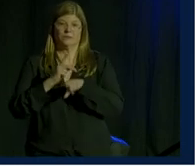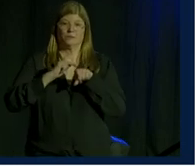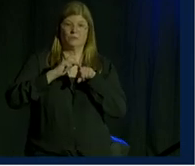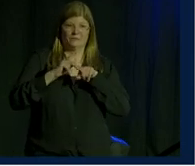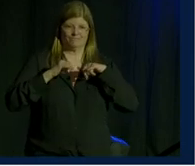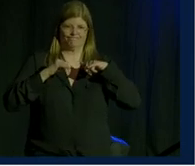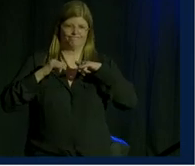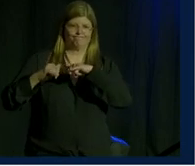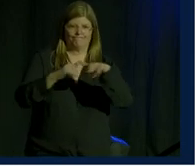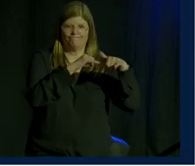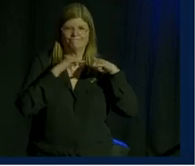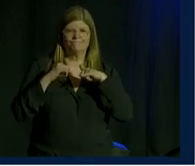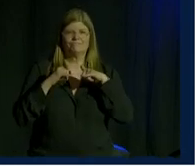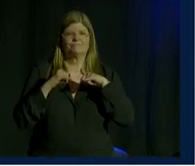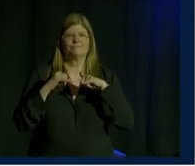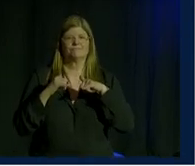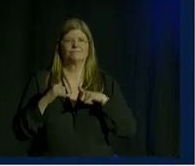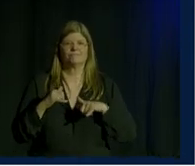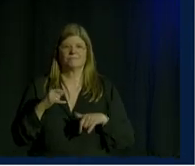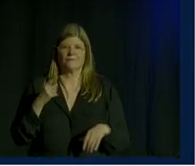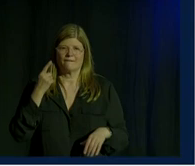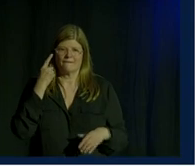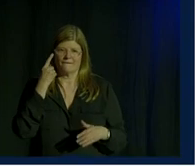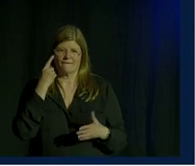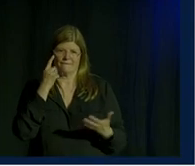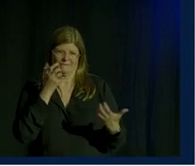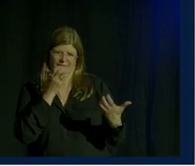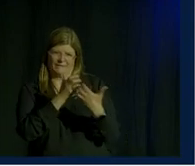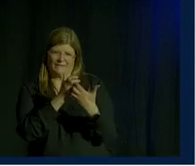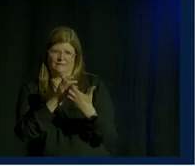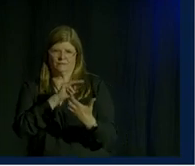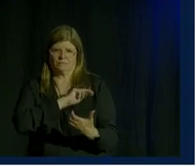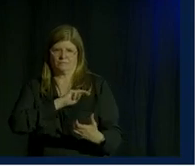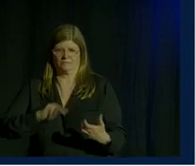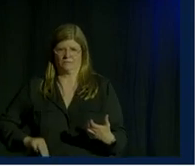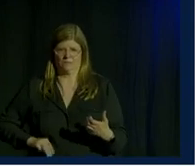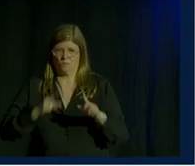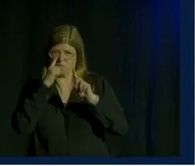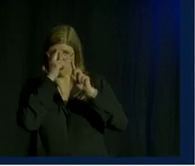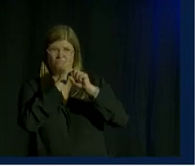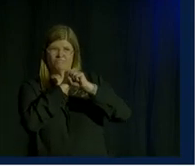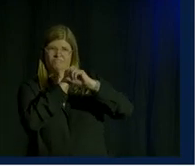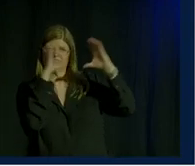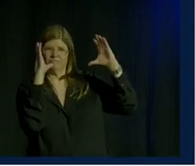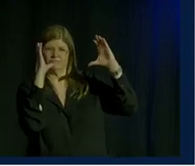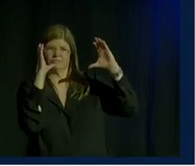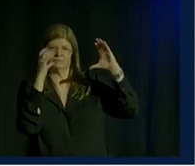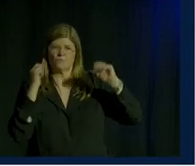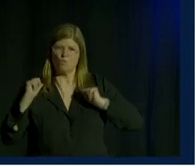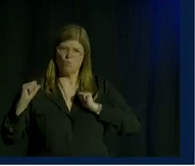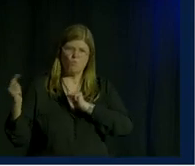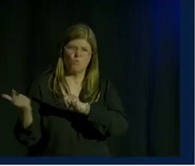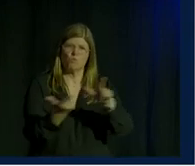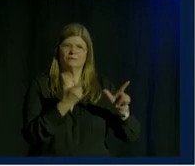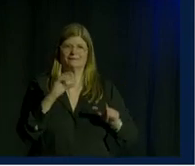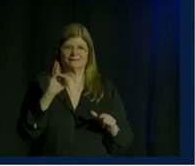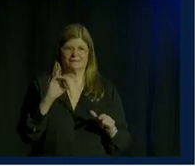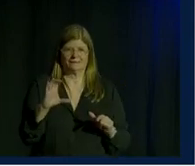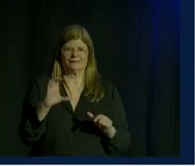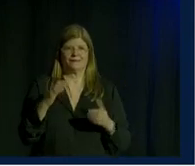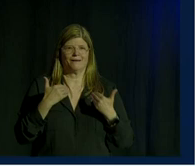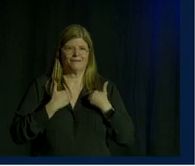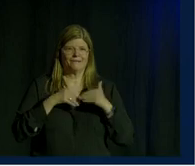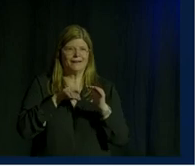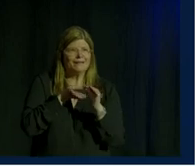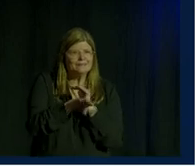climate goals and delivering a truly equitable and resilient city where all residents have access to healthy, affordable, and resilient housing and